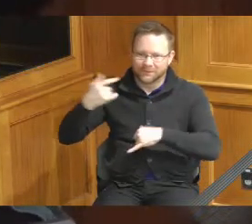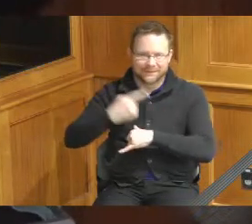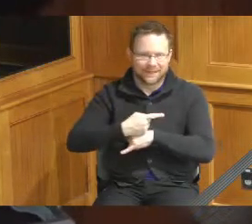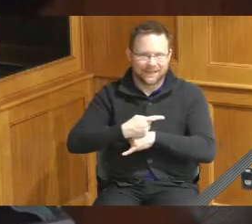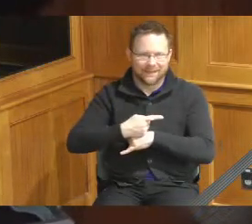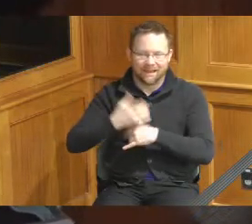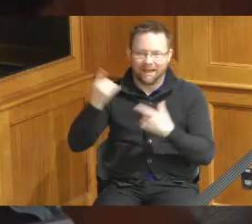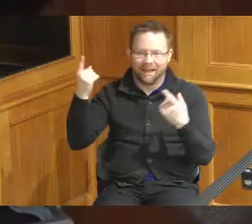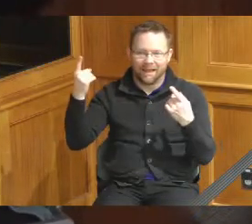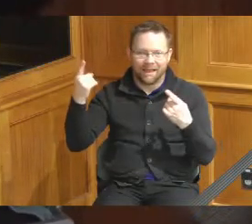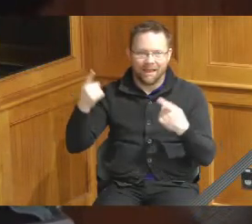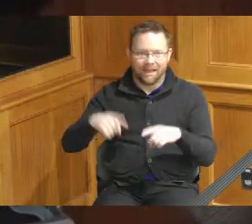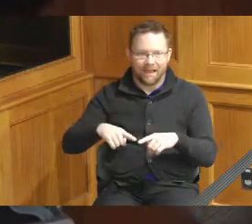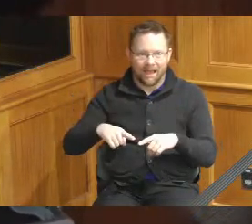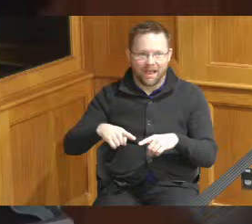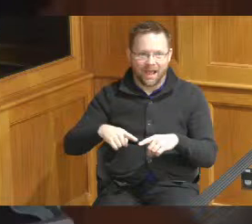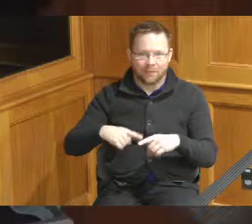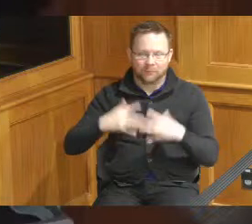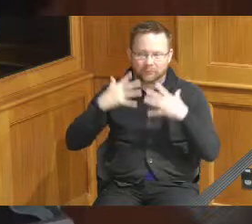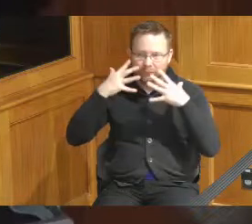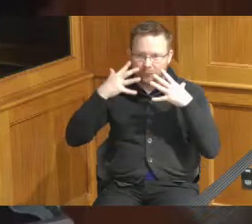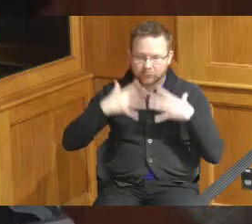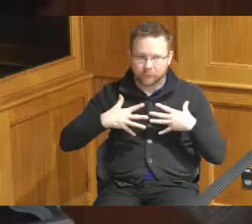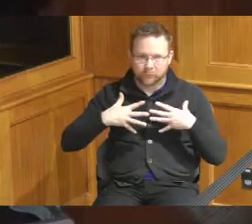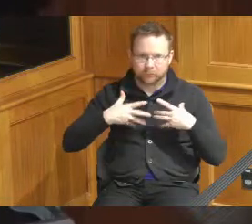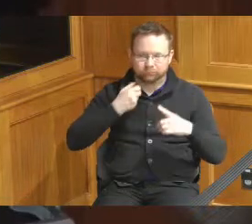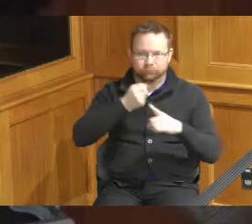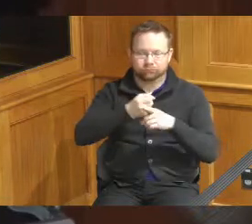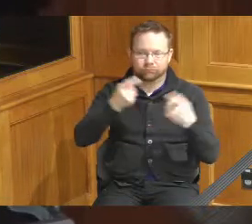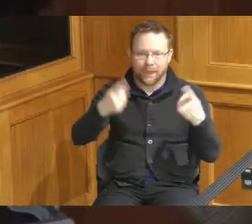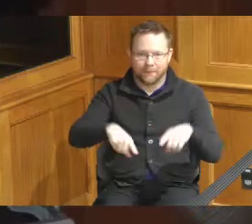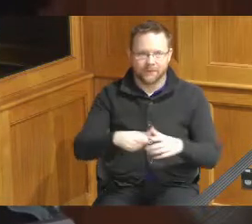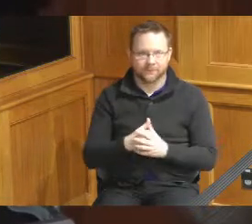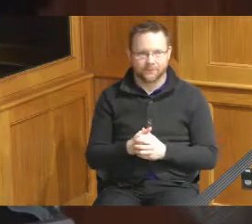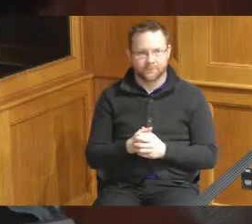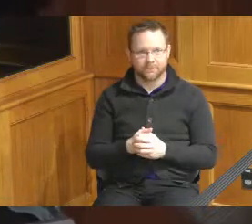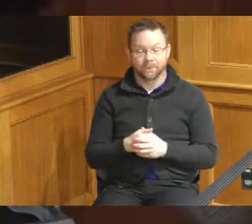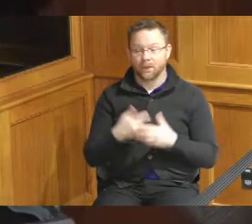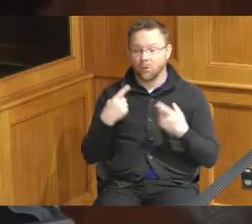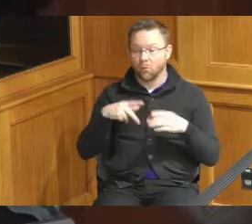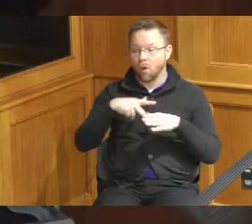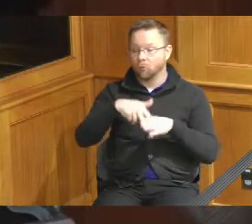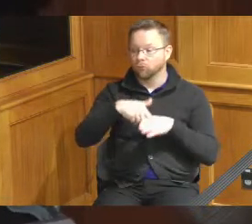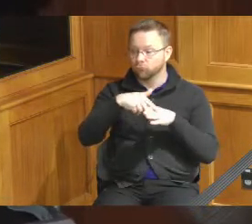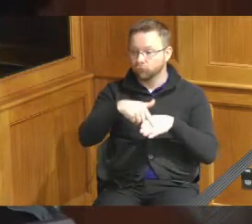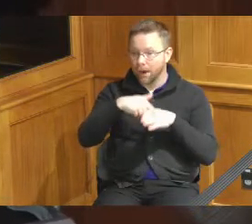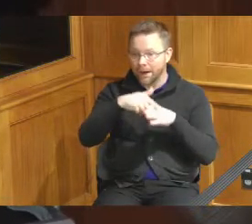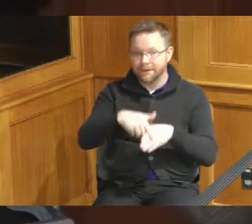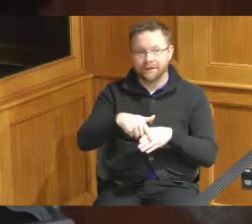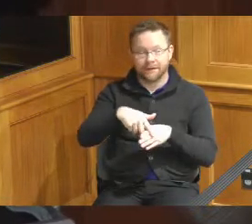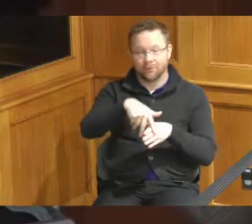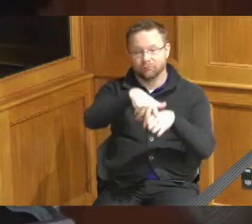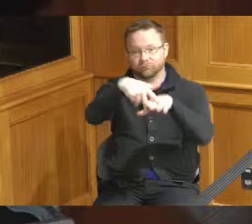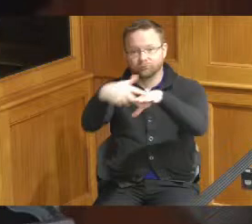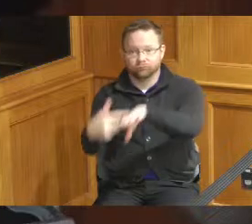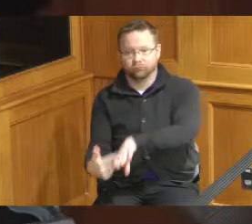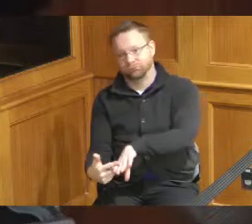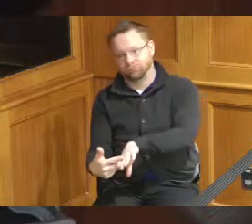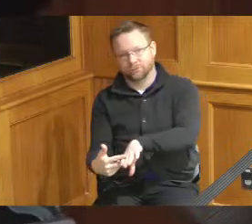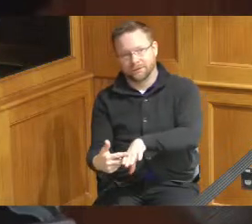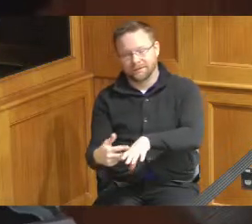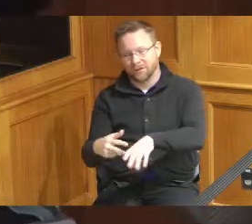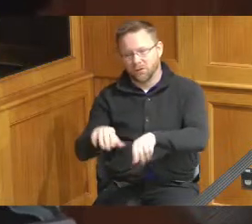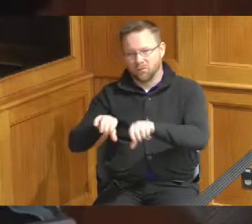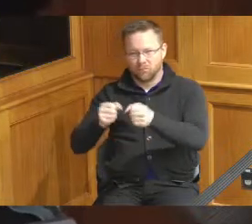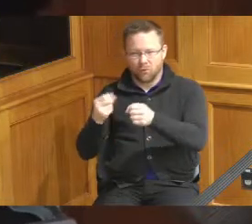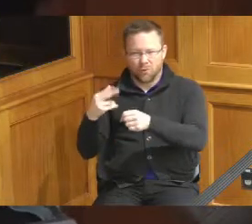due to some unforeseen circumstances. While riding, Deshaun and the horse went down, which led to him breaking